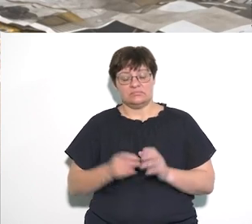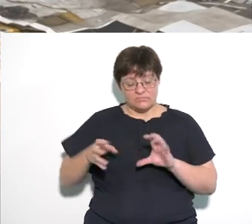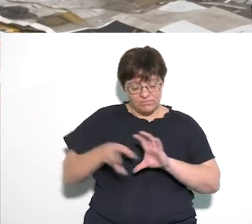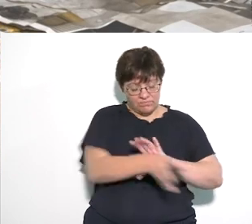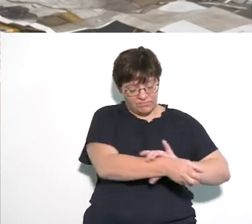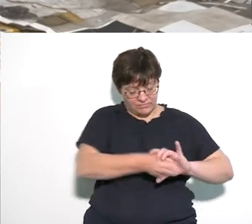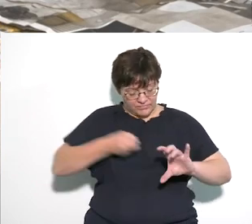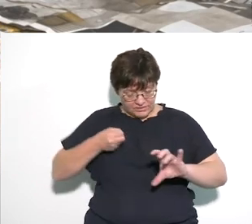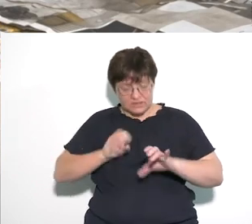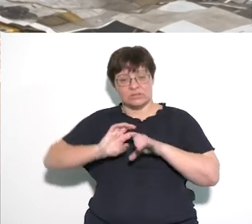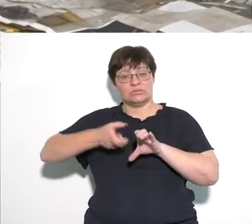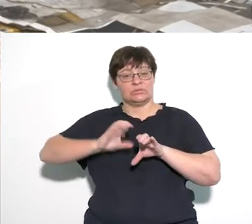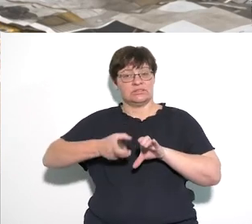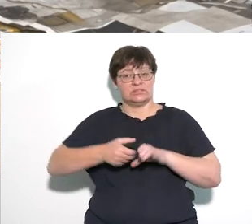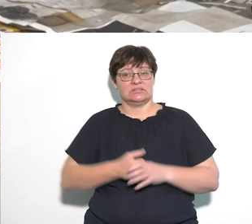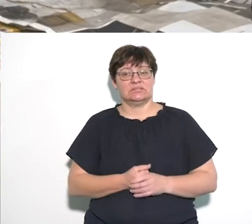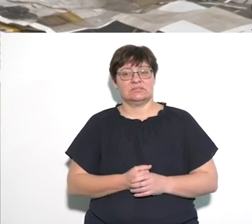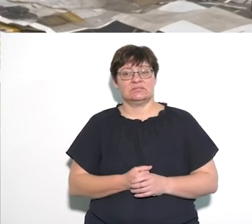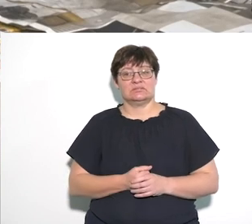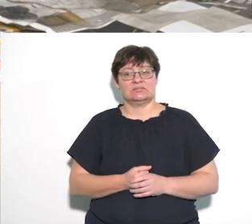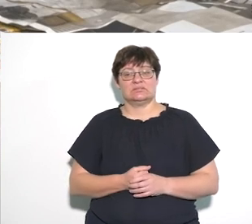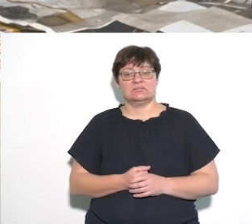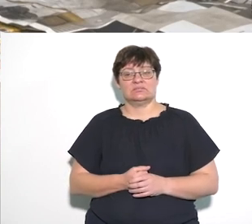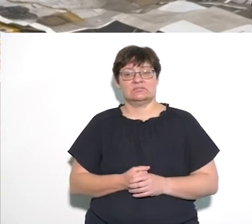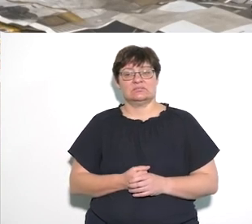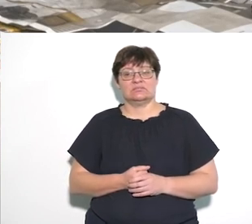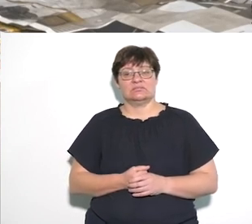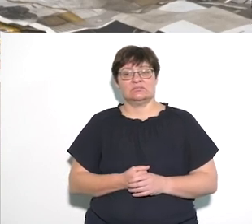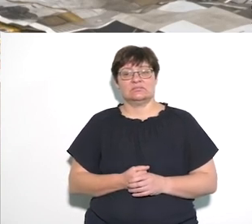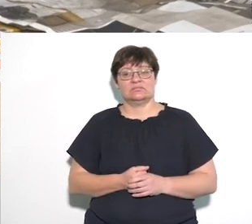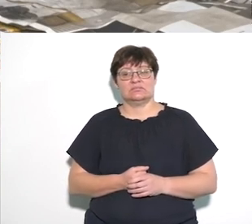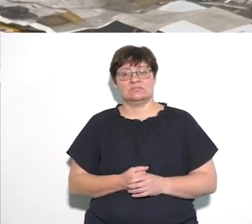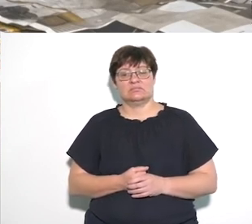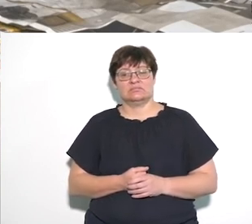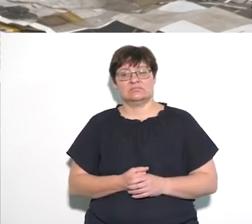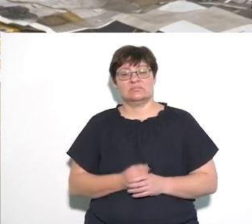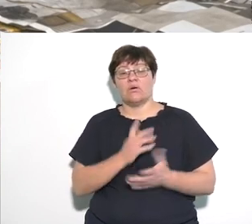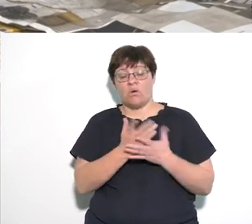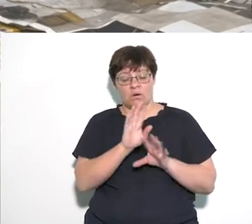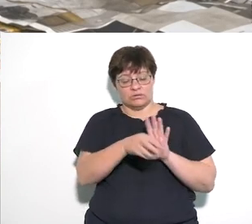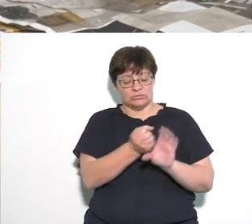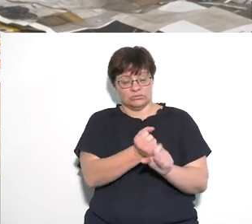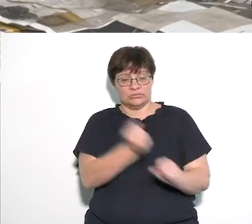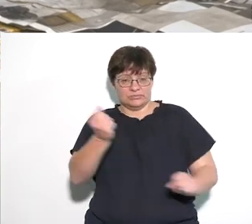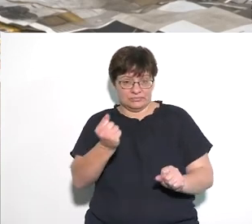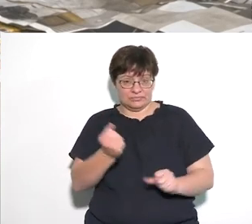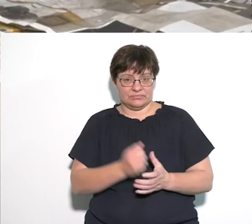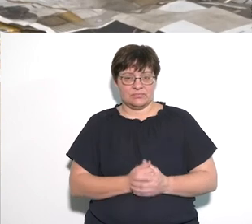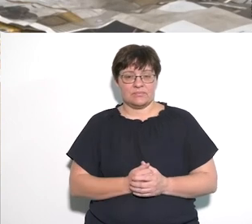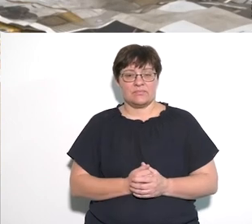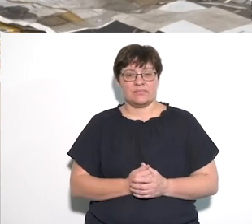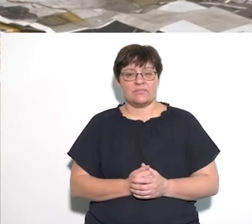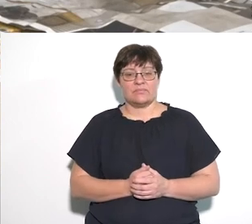Turn it over, push it through and twist. Turn it over all the way to the